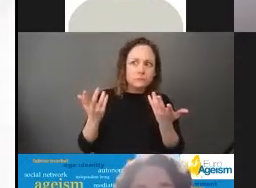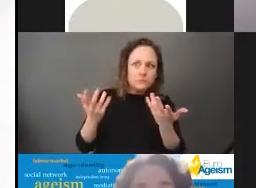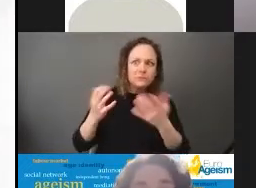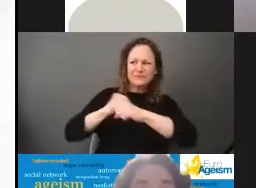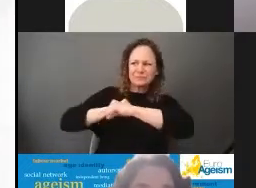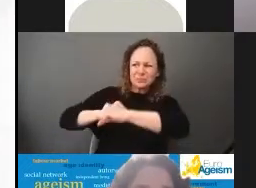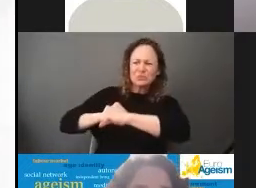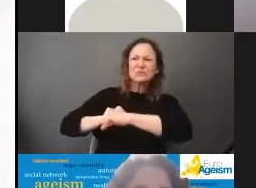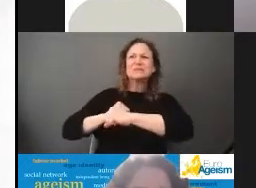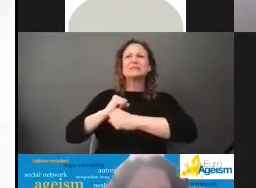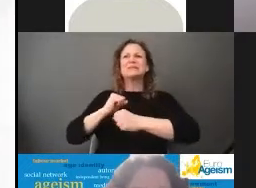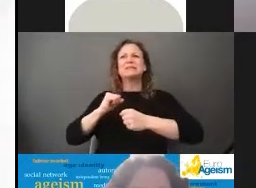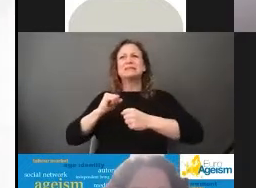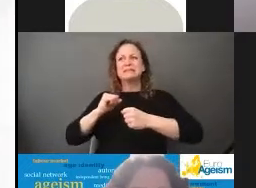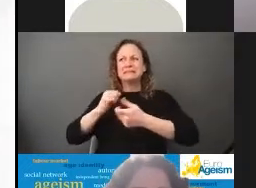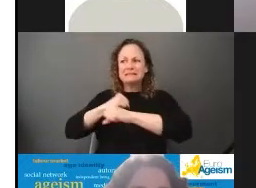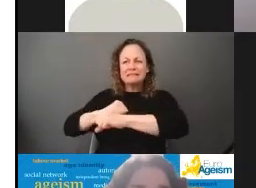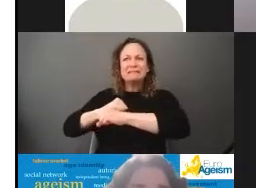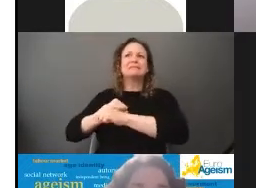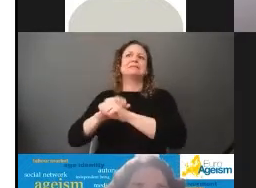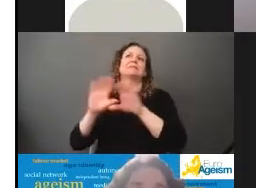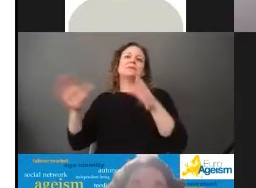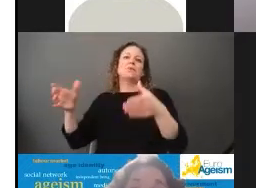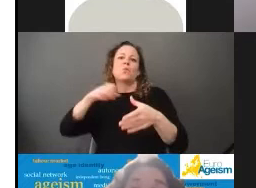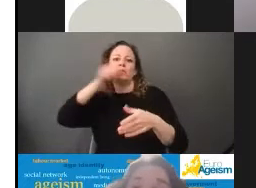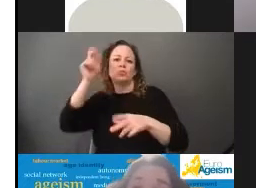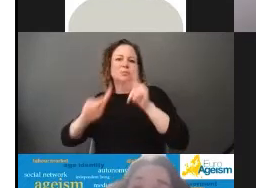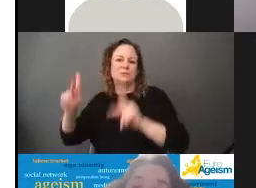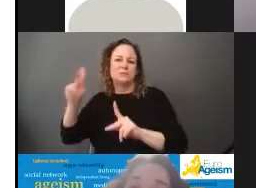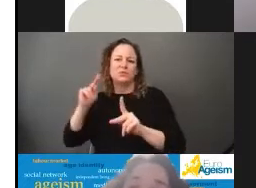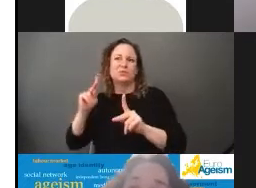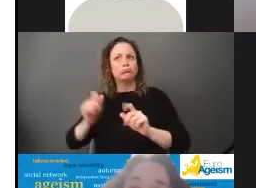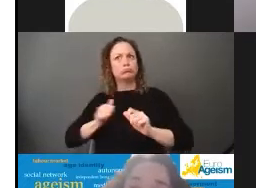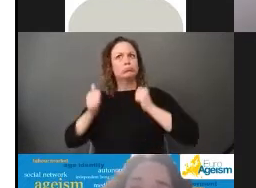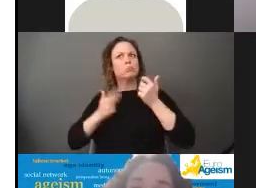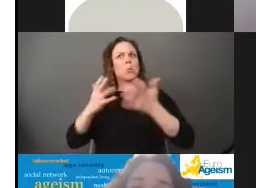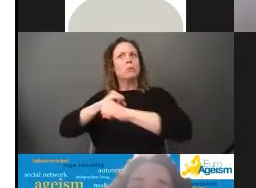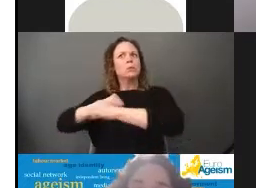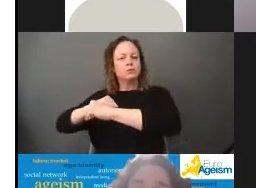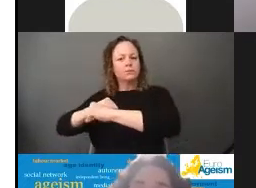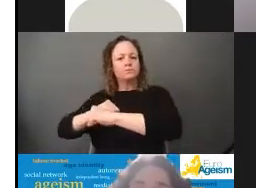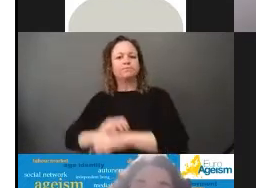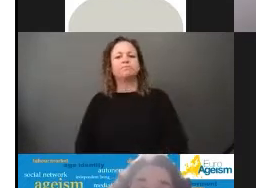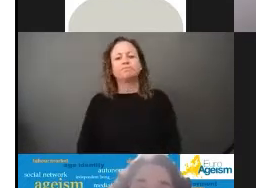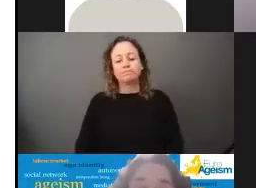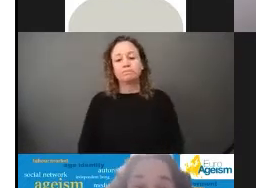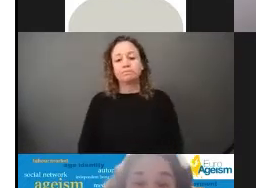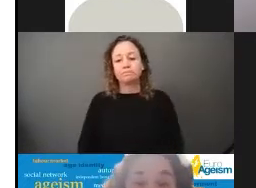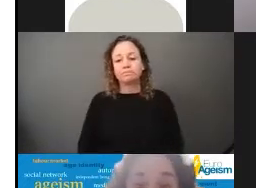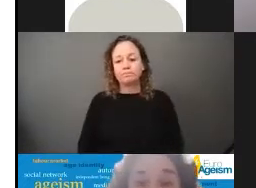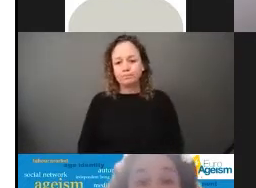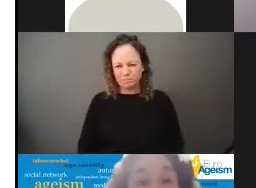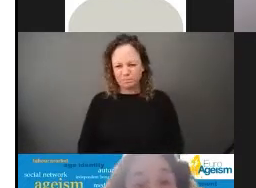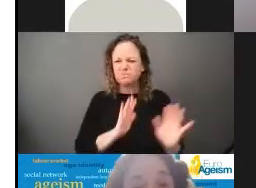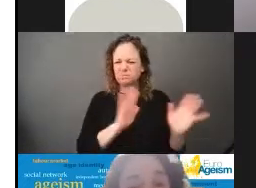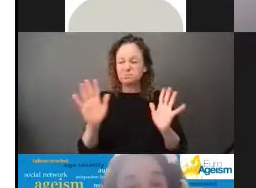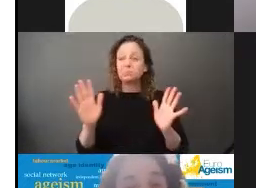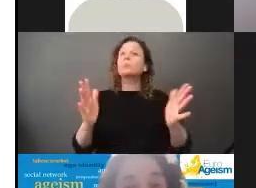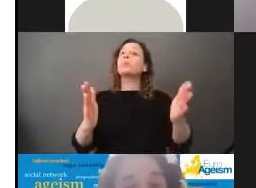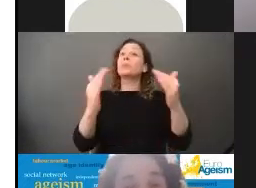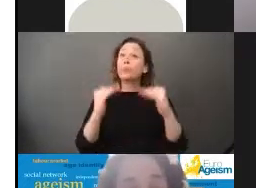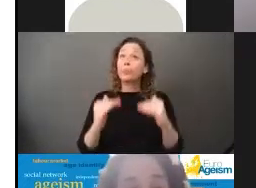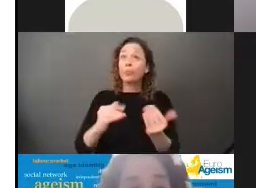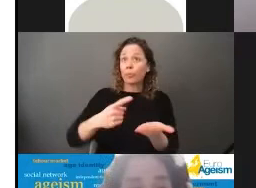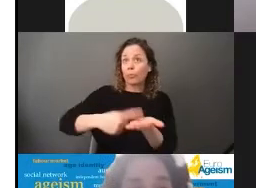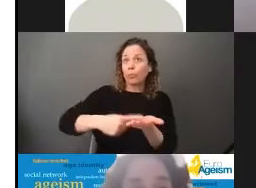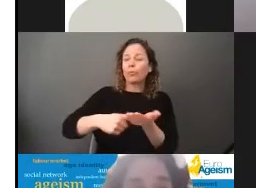benefiting older people. I'm going to end with some findings related to the